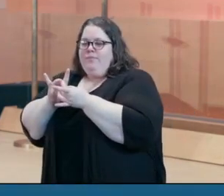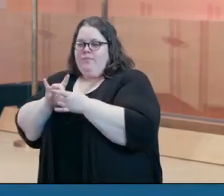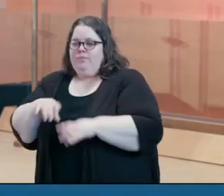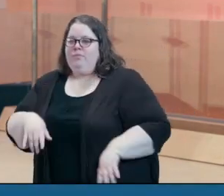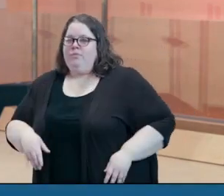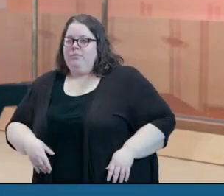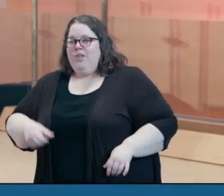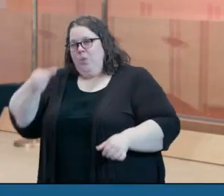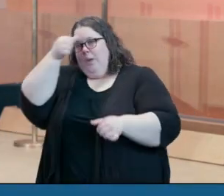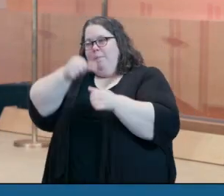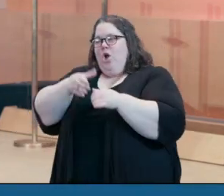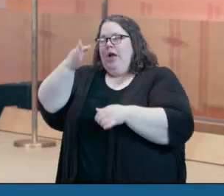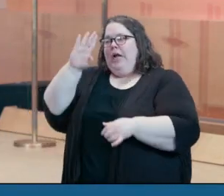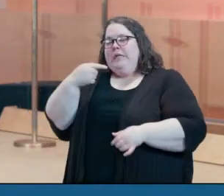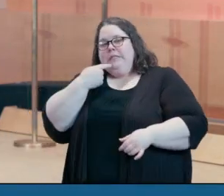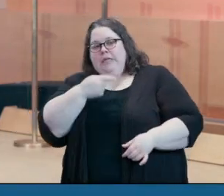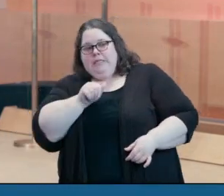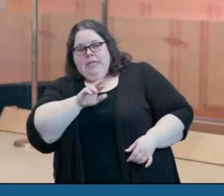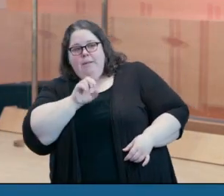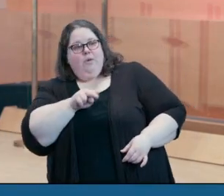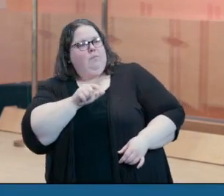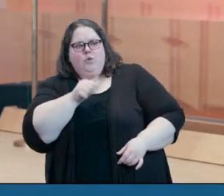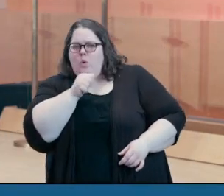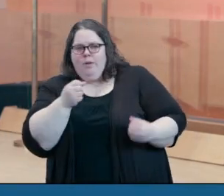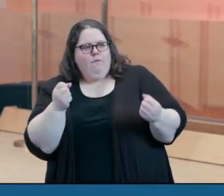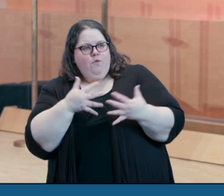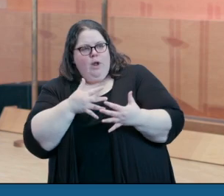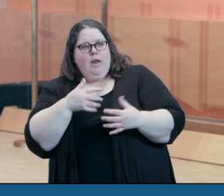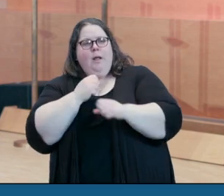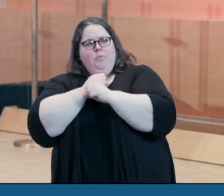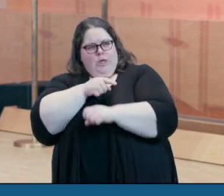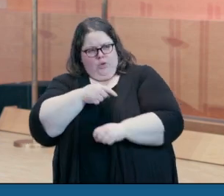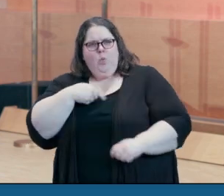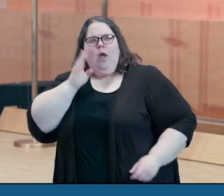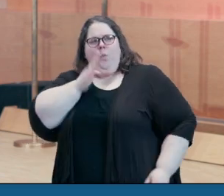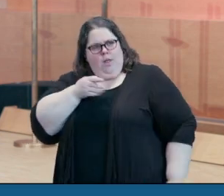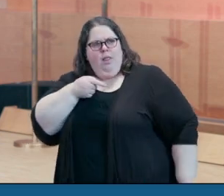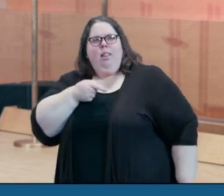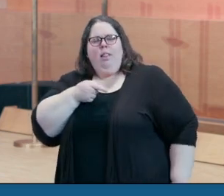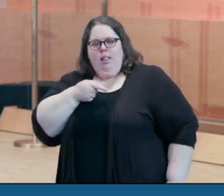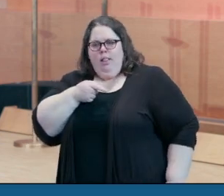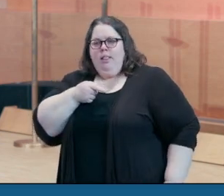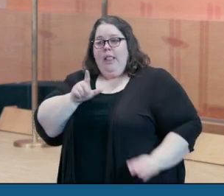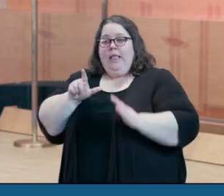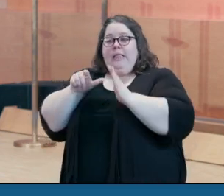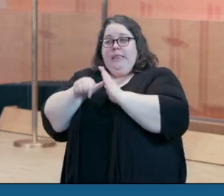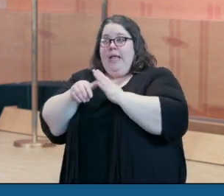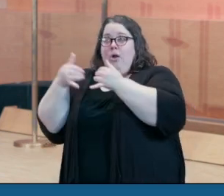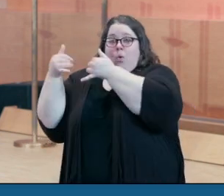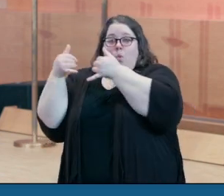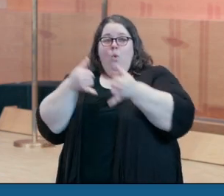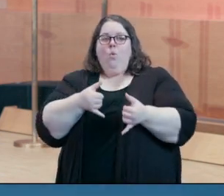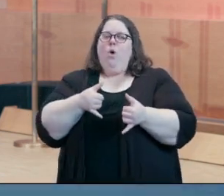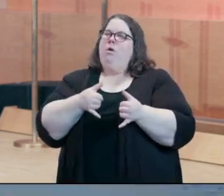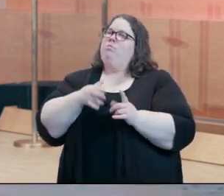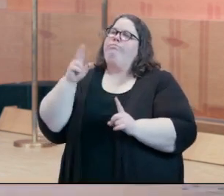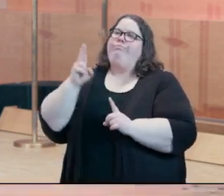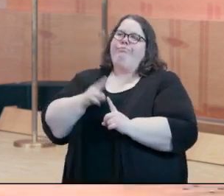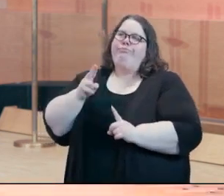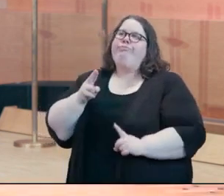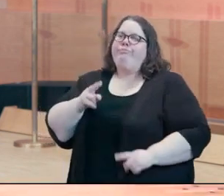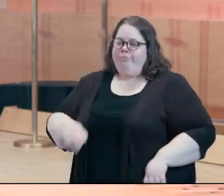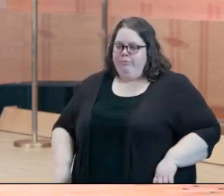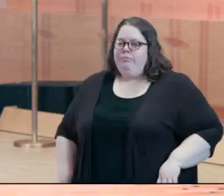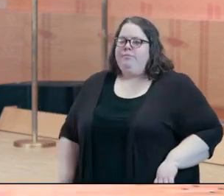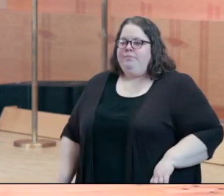afraid, Abram, for I will protect you and your reward will be great." Now, Abram, right, this